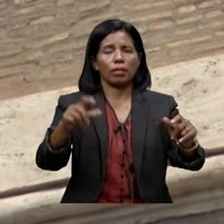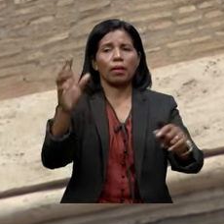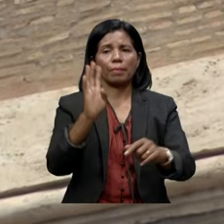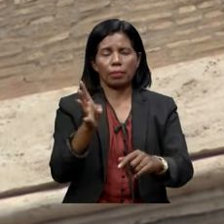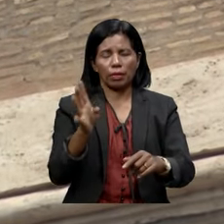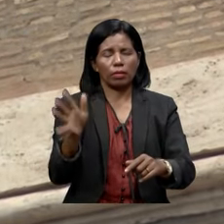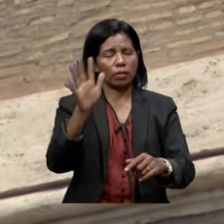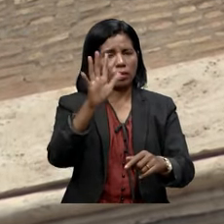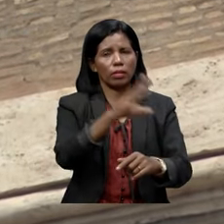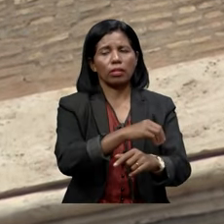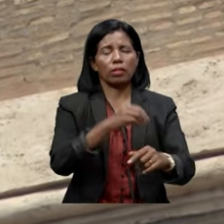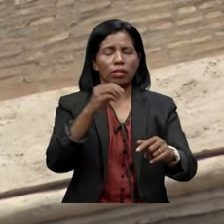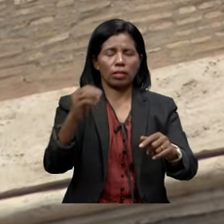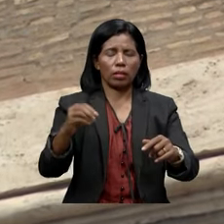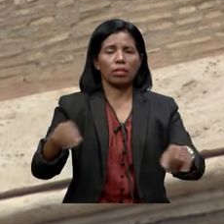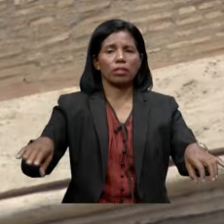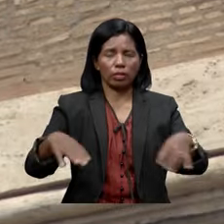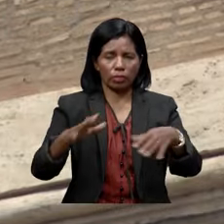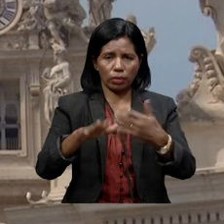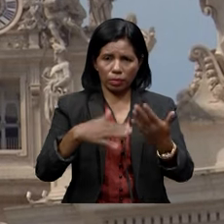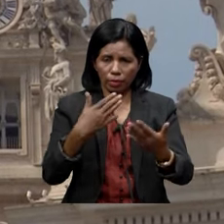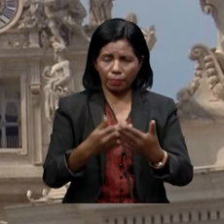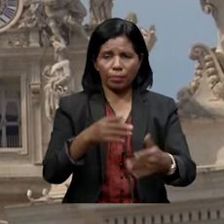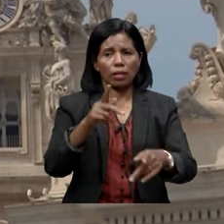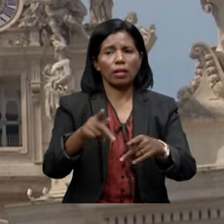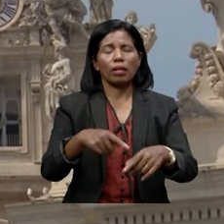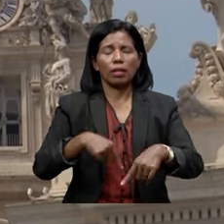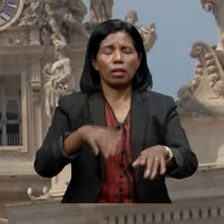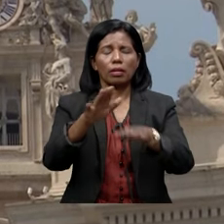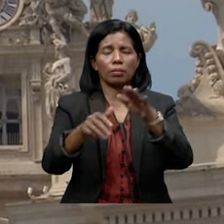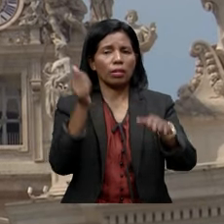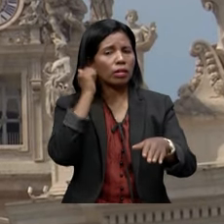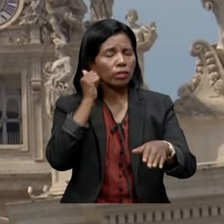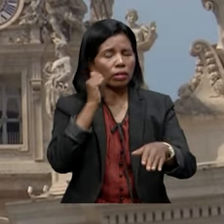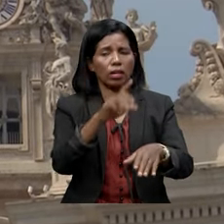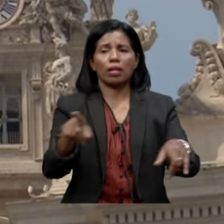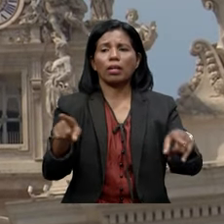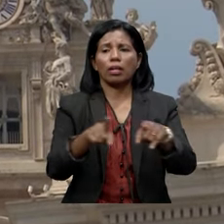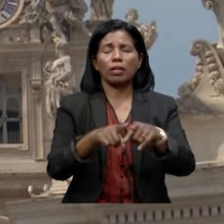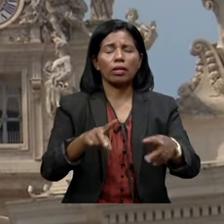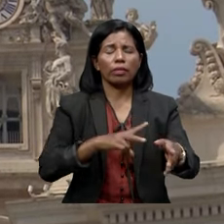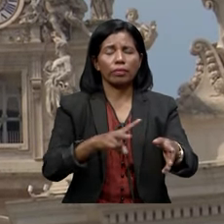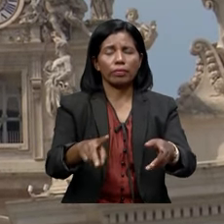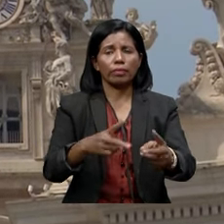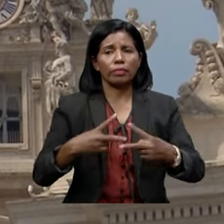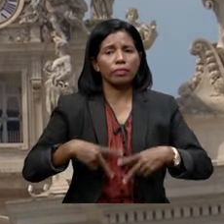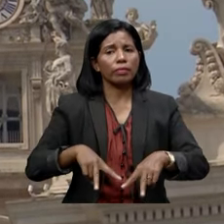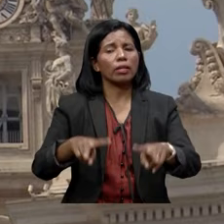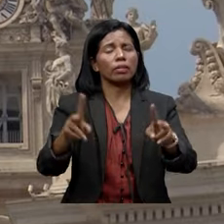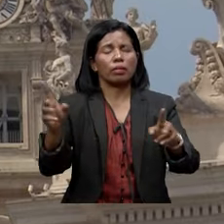recém lima e a nia pontificado. Peregrinação Papa Niam ba Ásia na Oceania sai a nessa viagem de Benaru Cleo durante